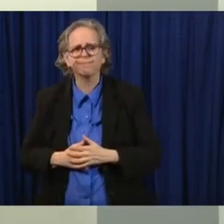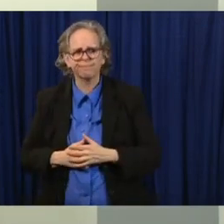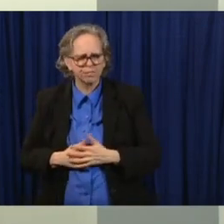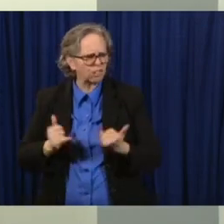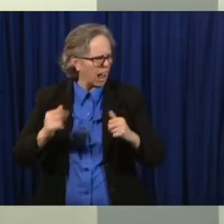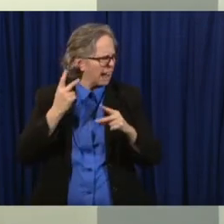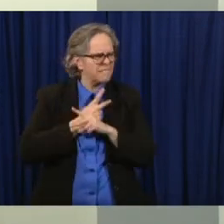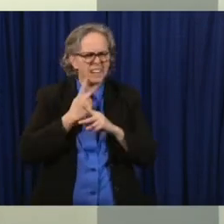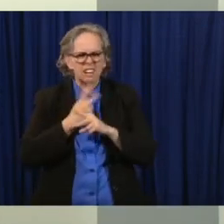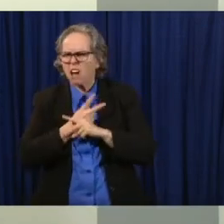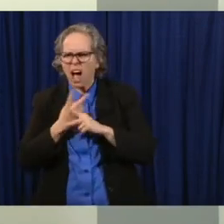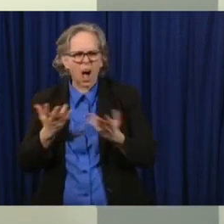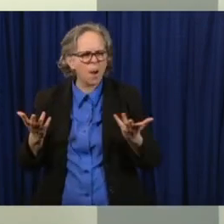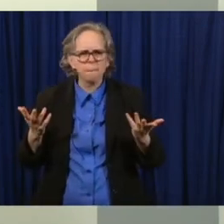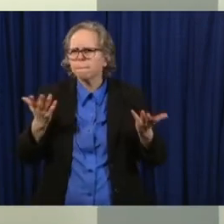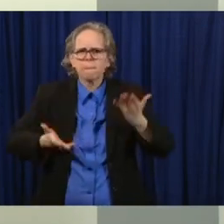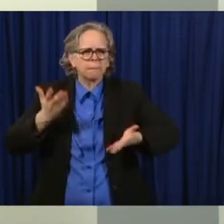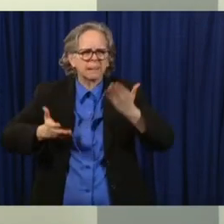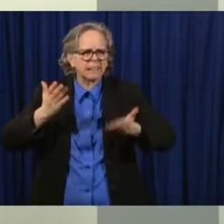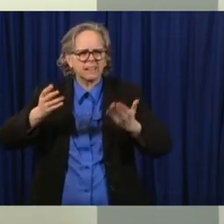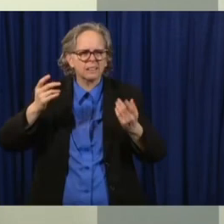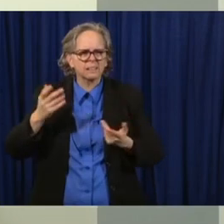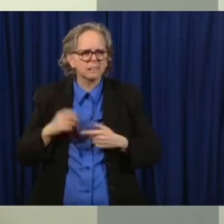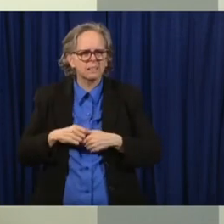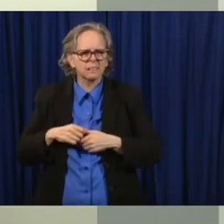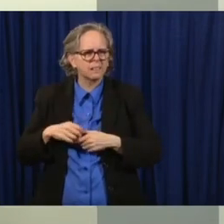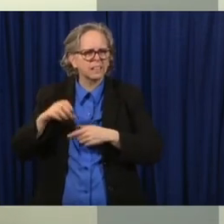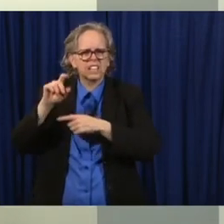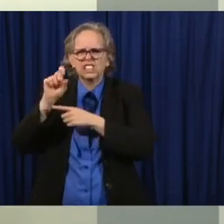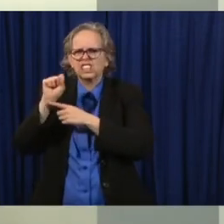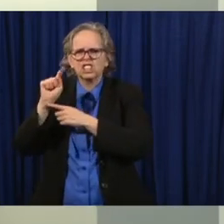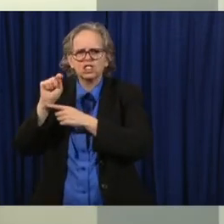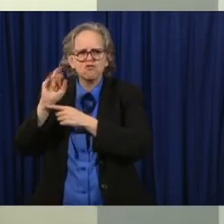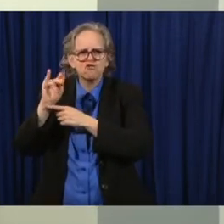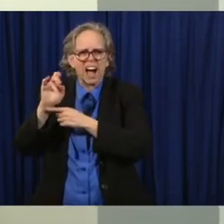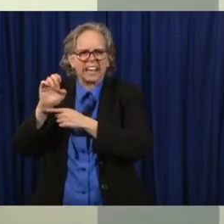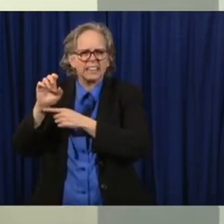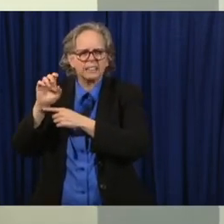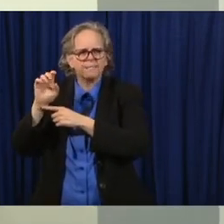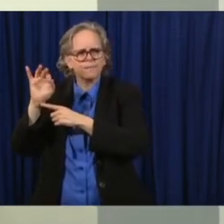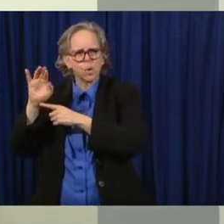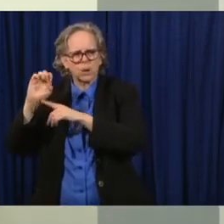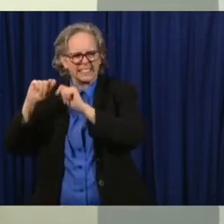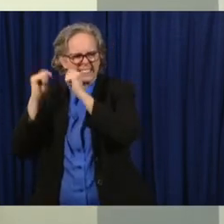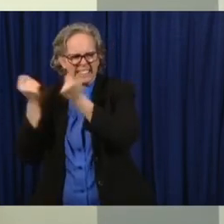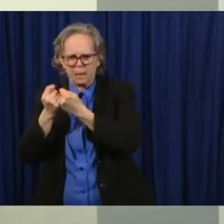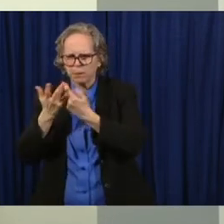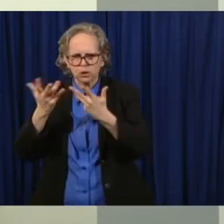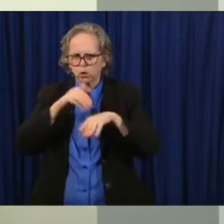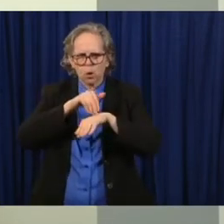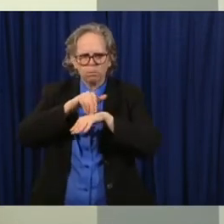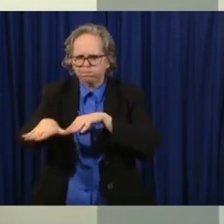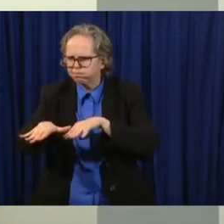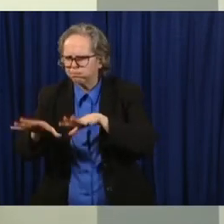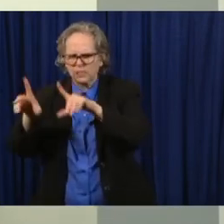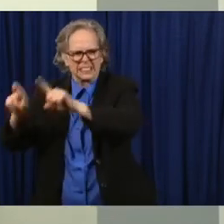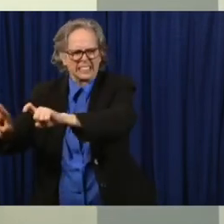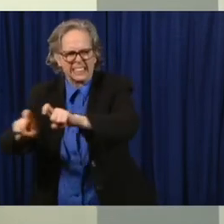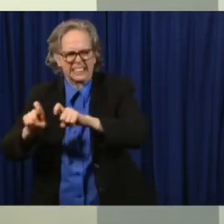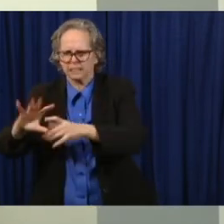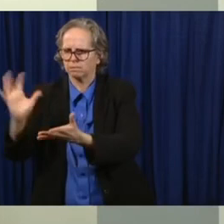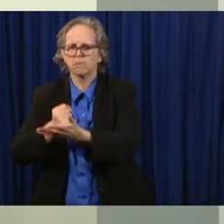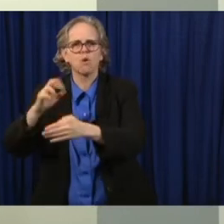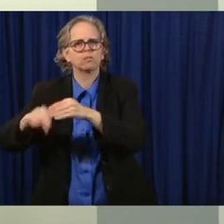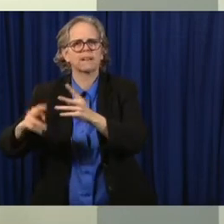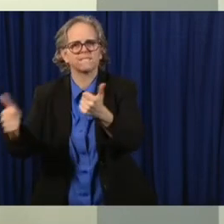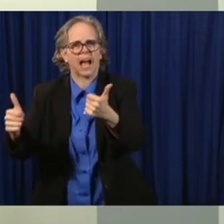ability to sort of go into places, get that test and run it back to our labs because we don't want any delays in how someone swabs someone.